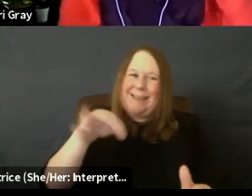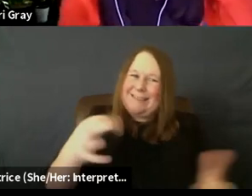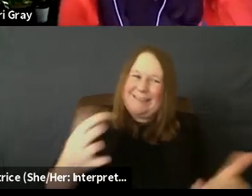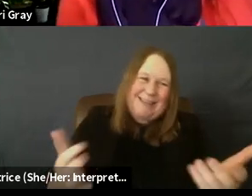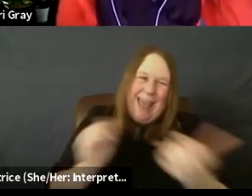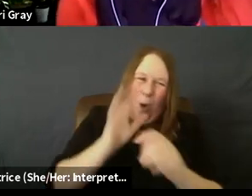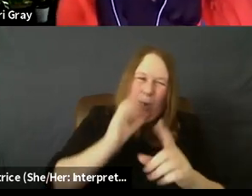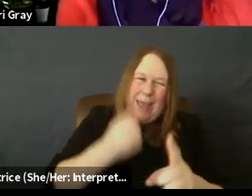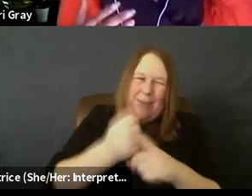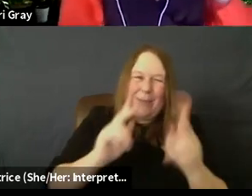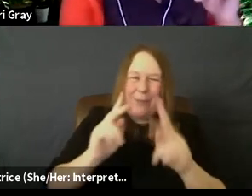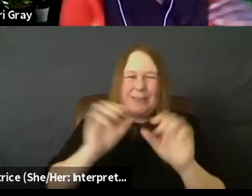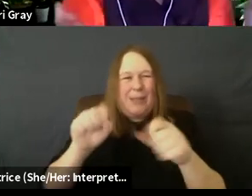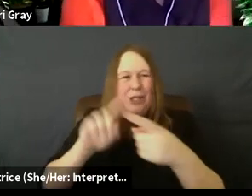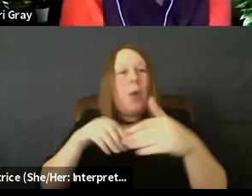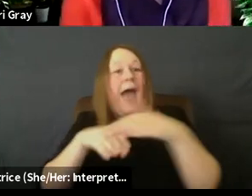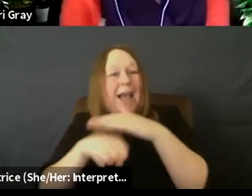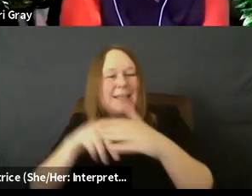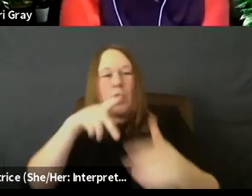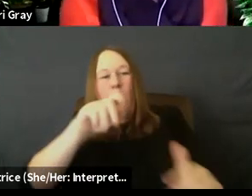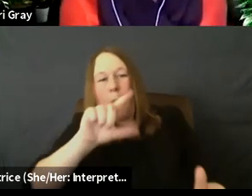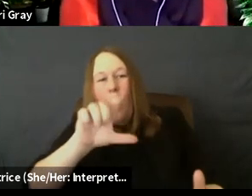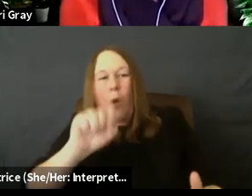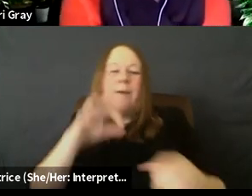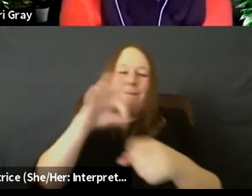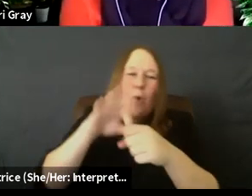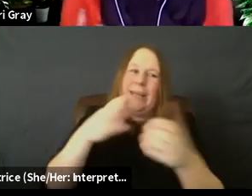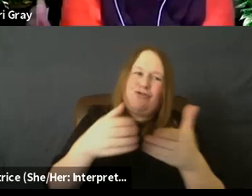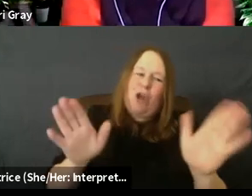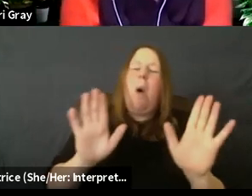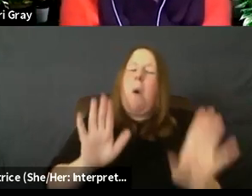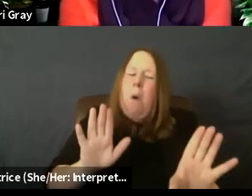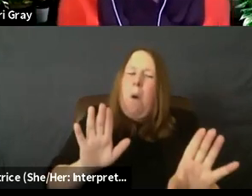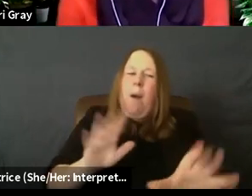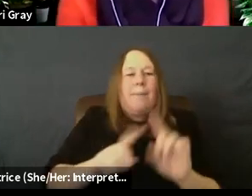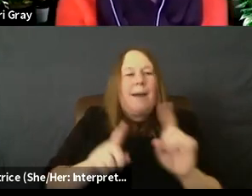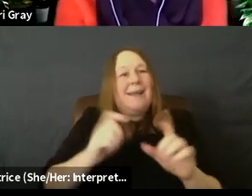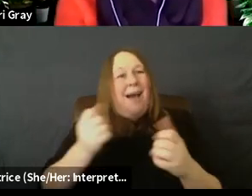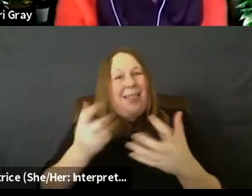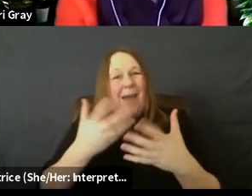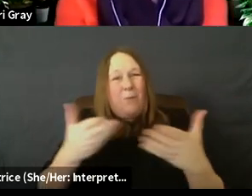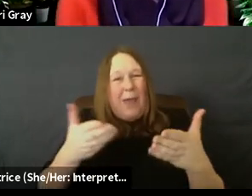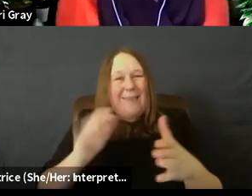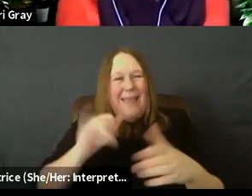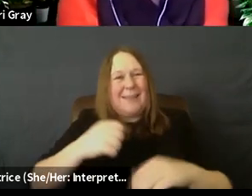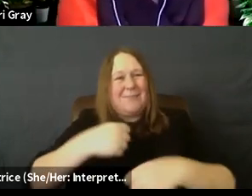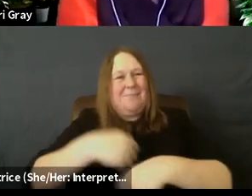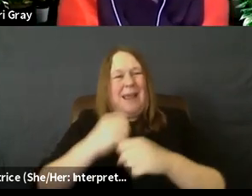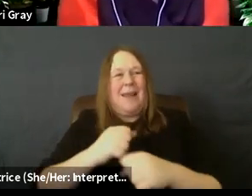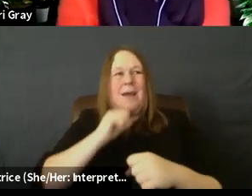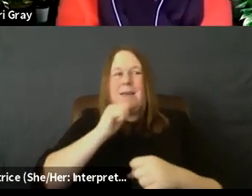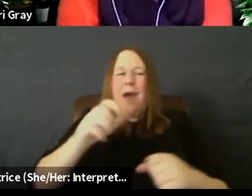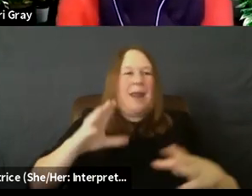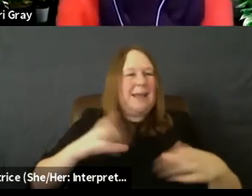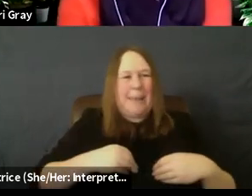would impact folks' ability to access the polls and voting in general. But in a lot of ways, it's created an